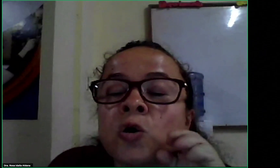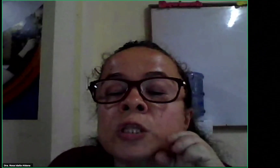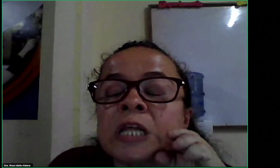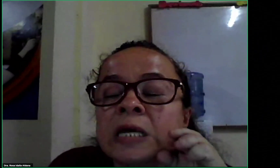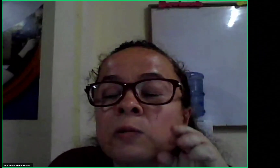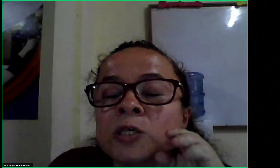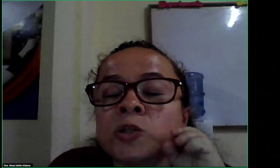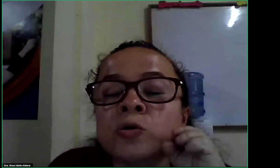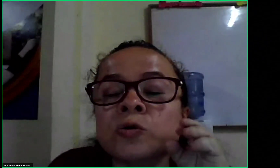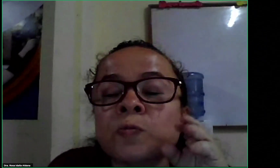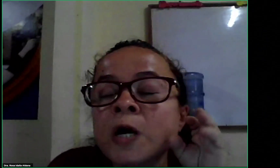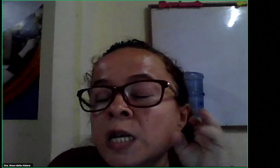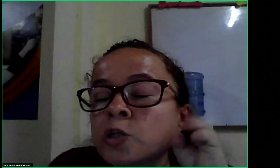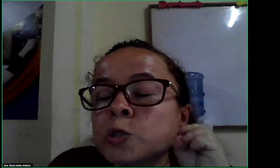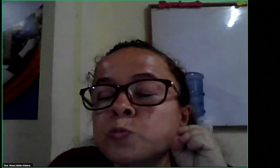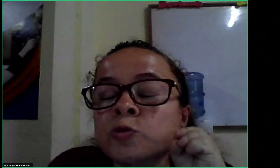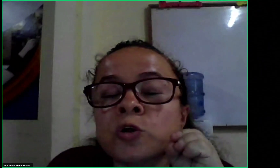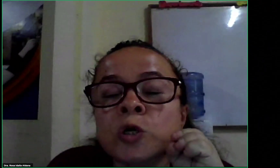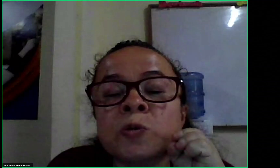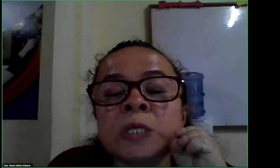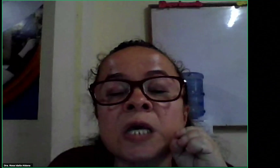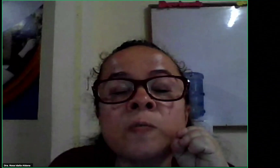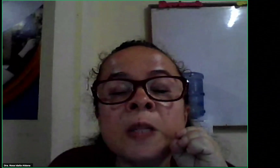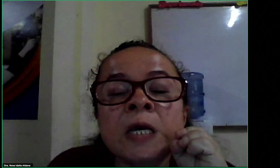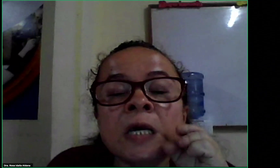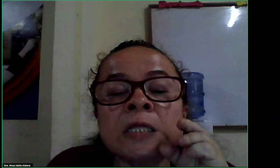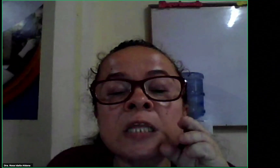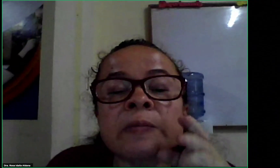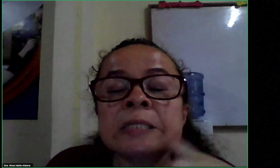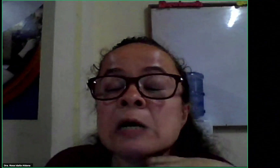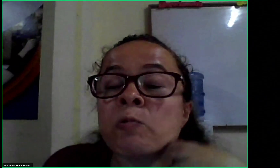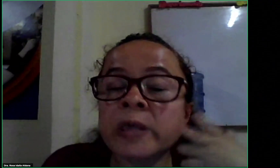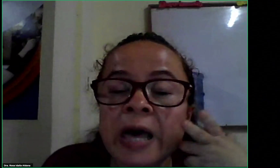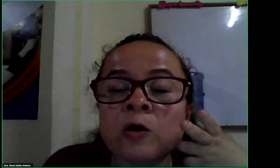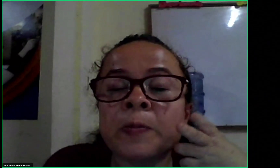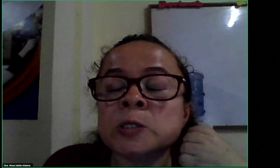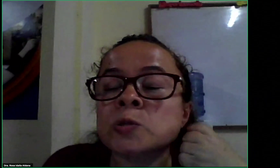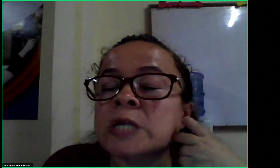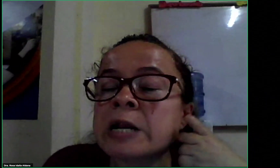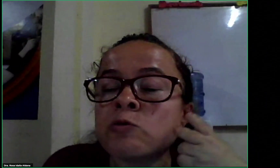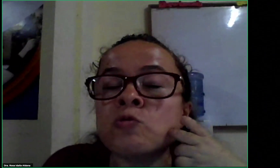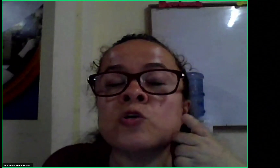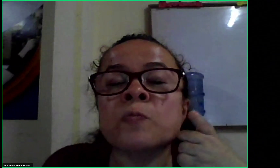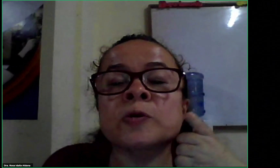reminders of key elements for this support, it's 2.2%,